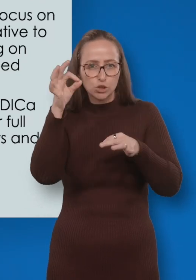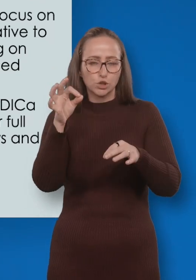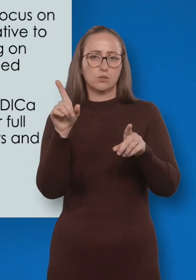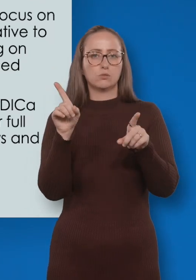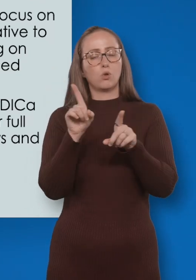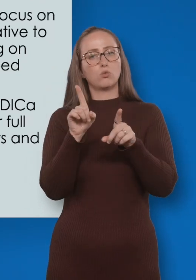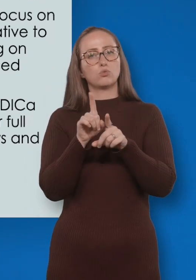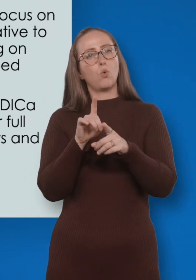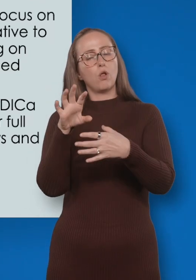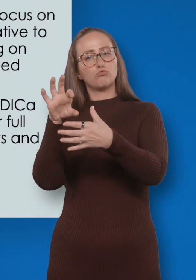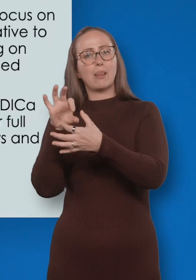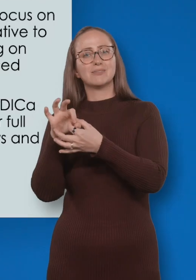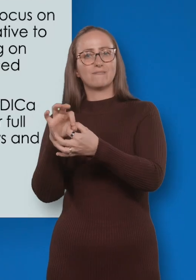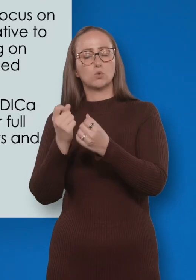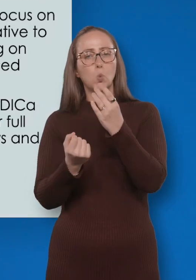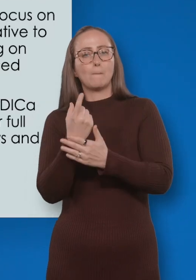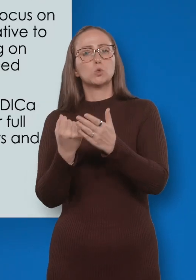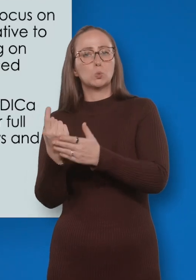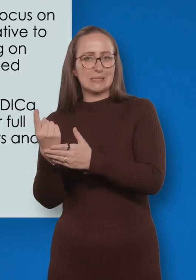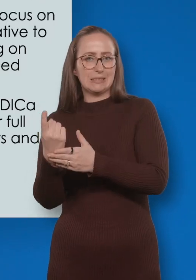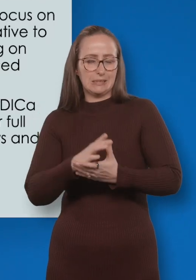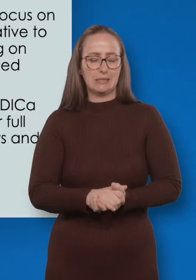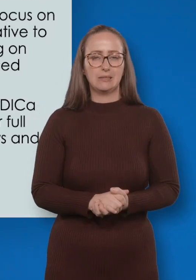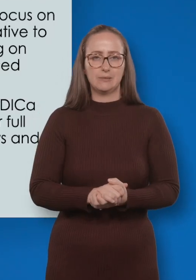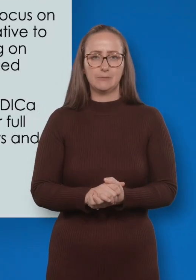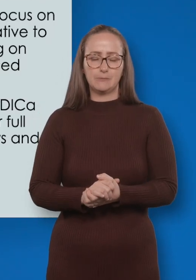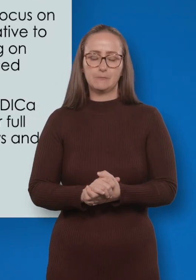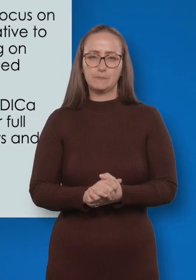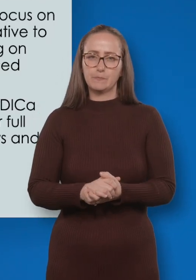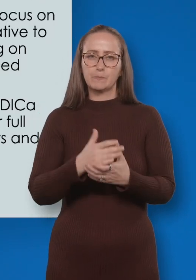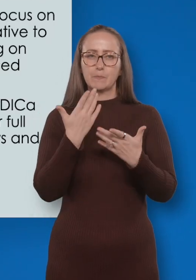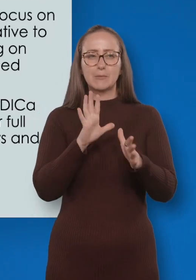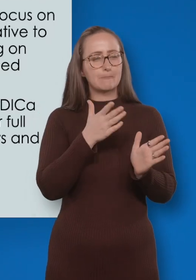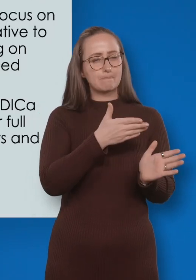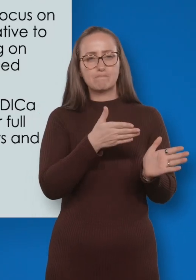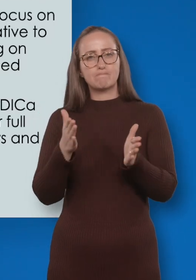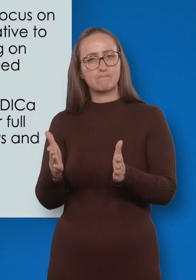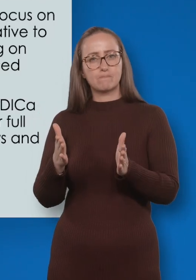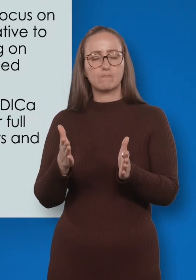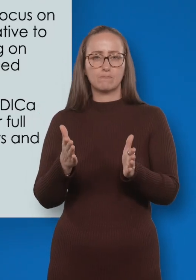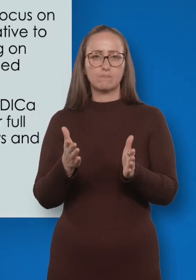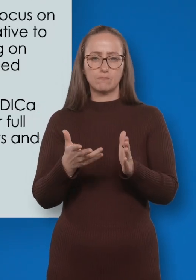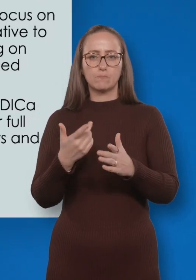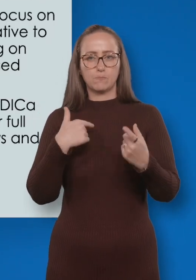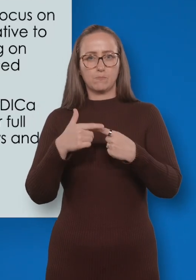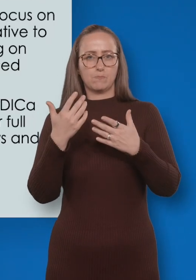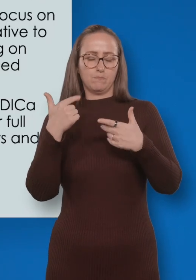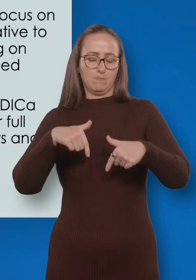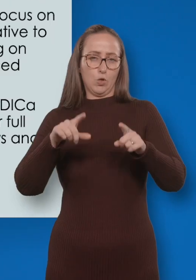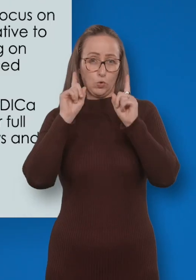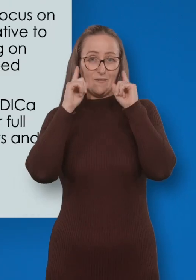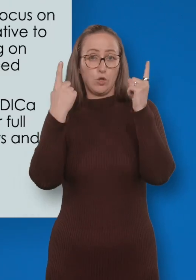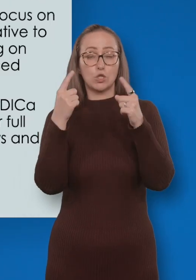potential relative to opportunity. So we've moved away, and because we've signed up as a